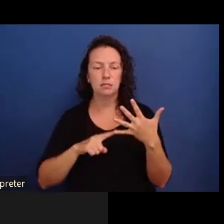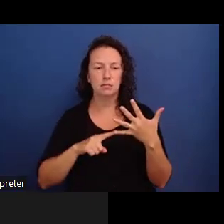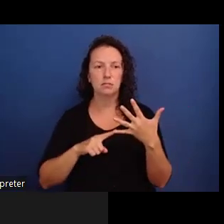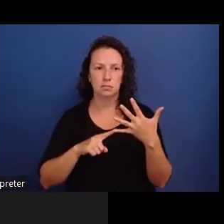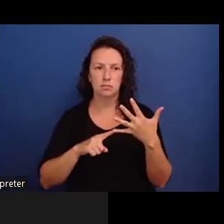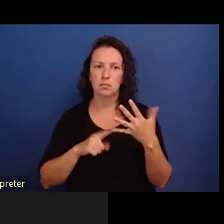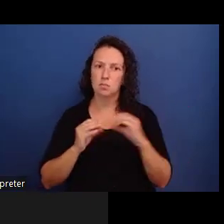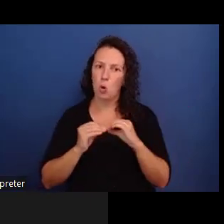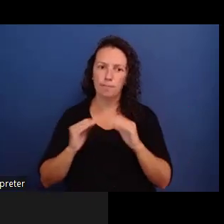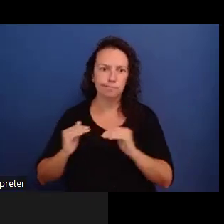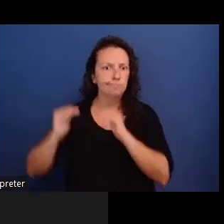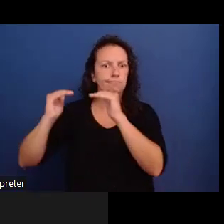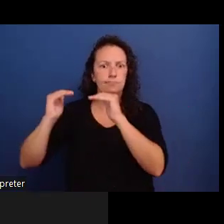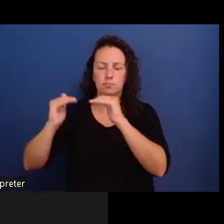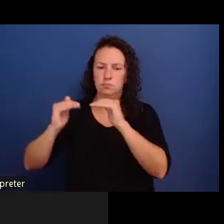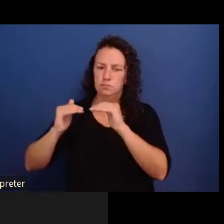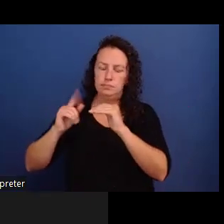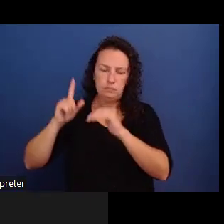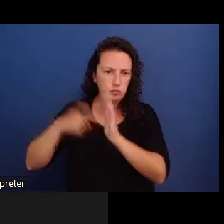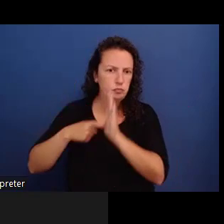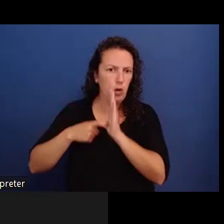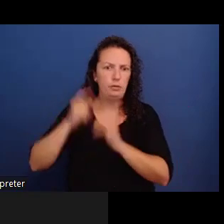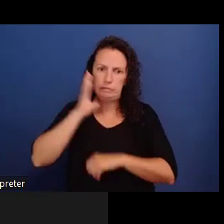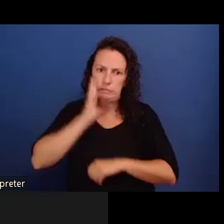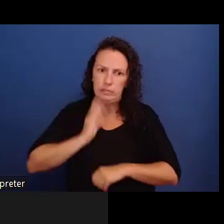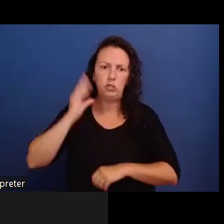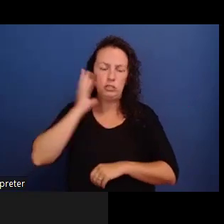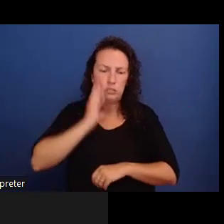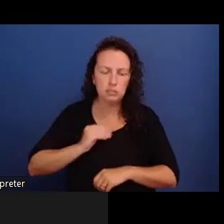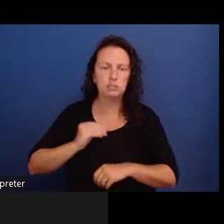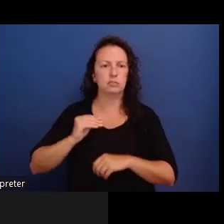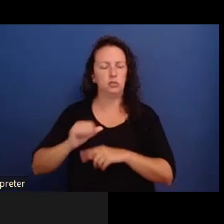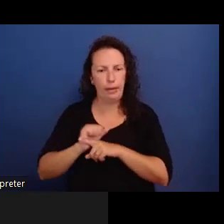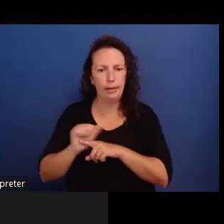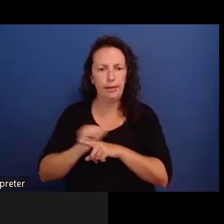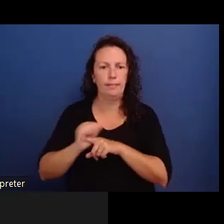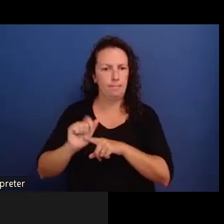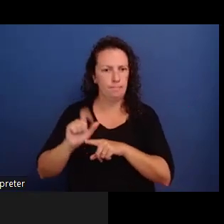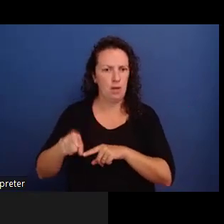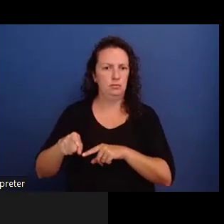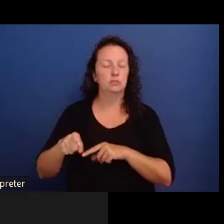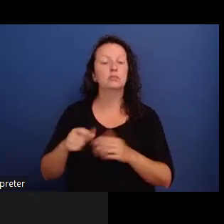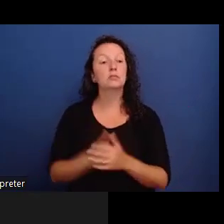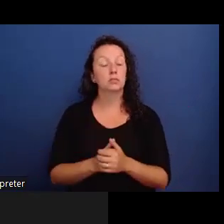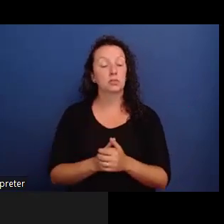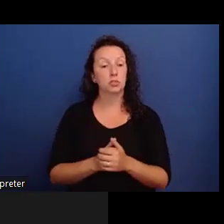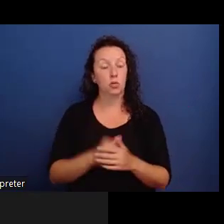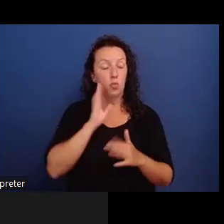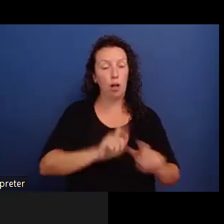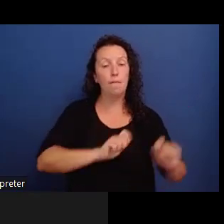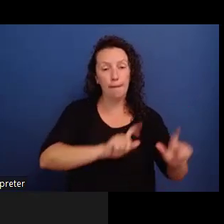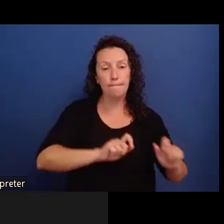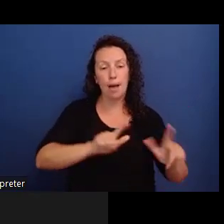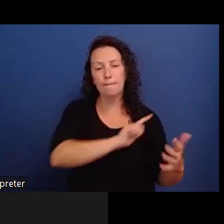identifies like high, lots of experience. And so when you're on the page, when you get to this part, what pops up